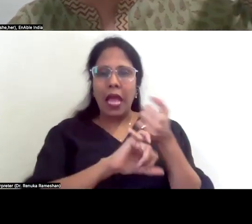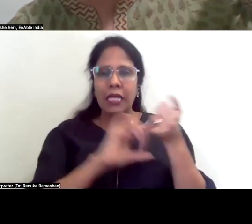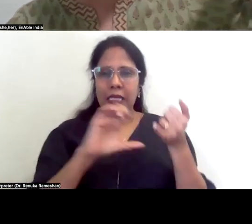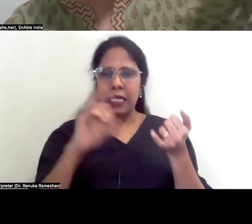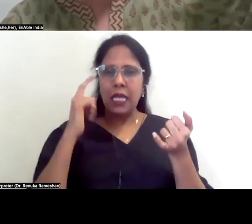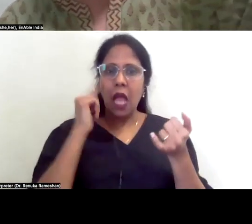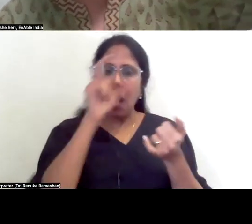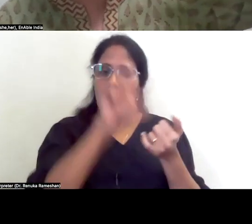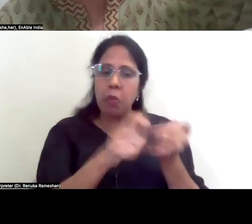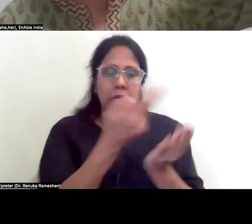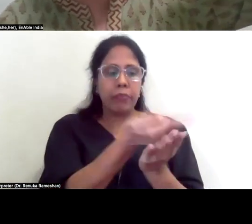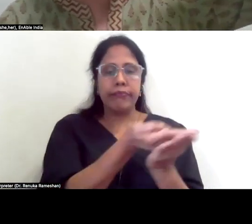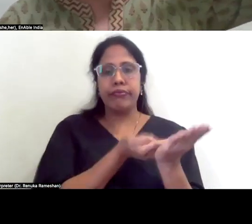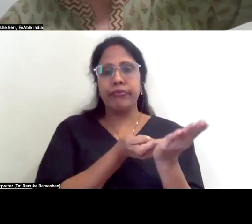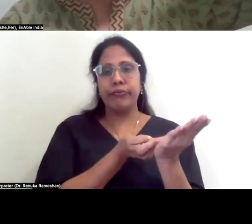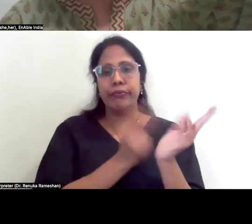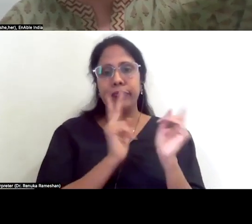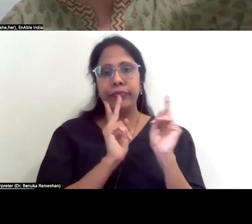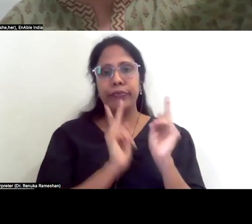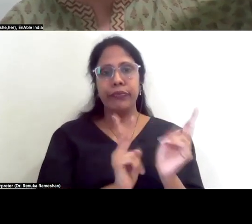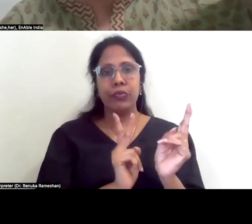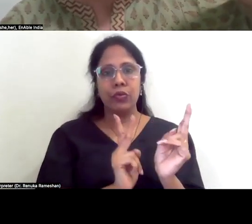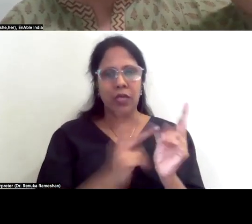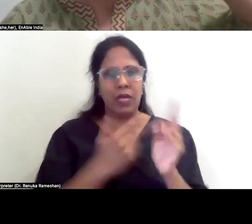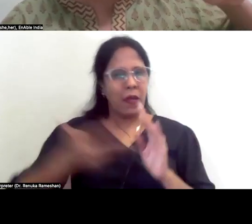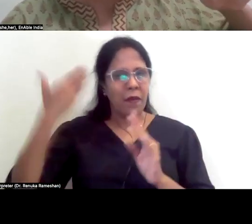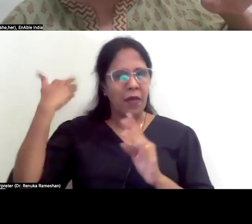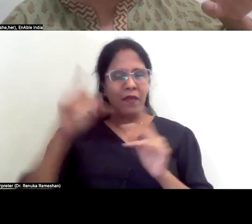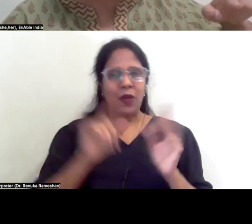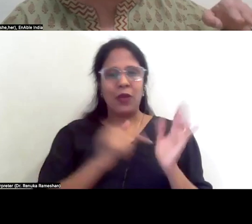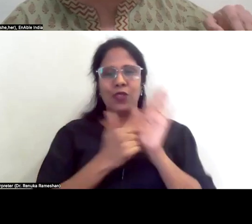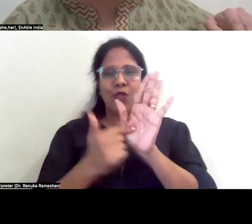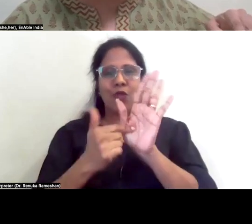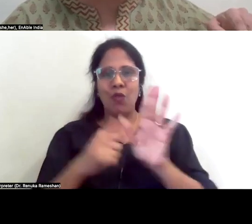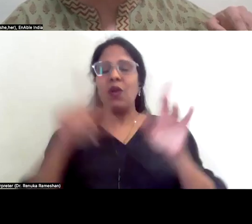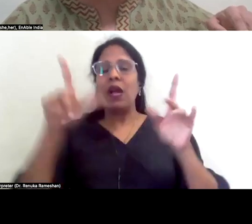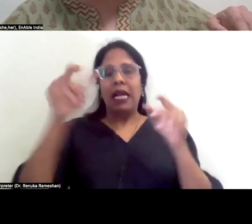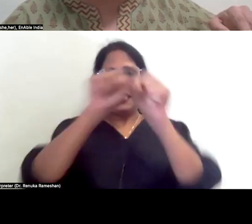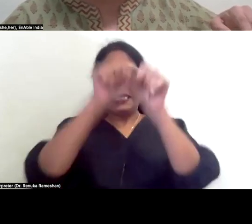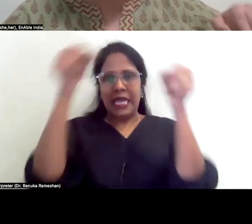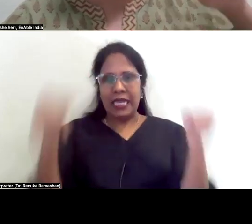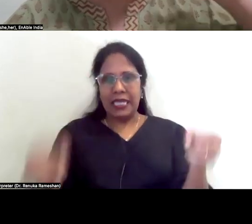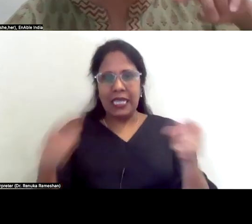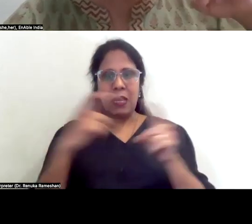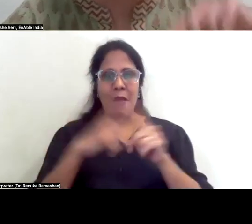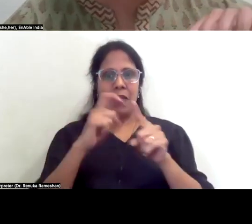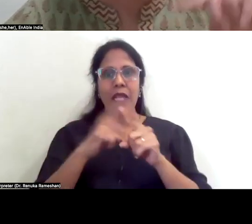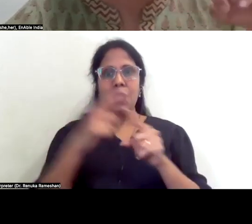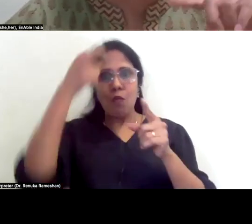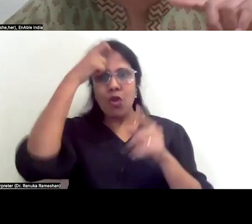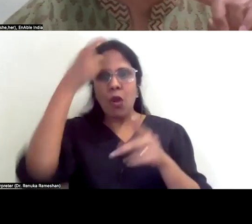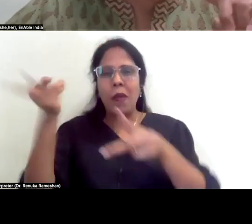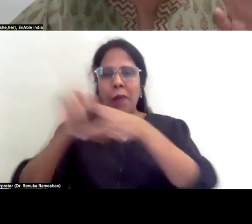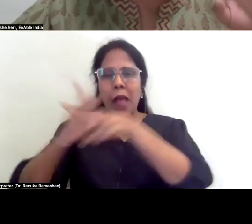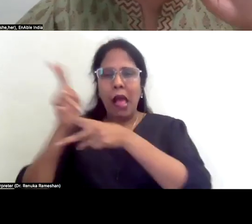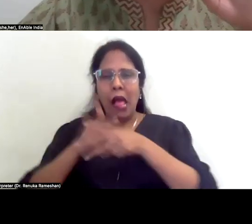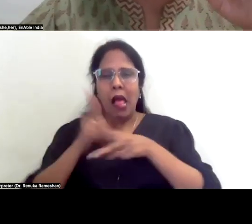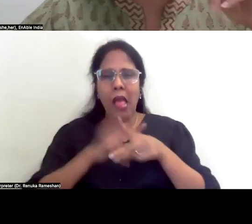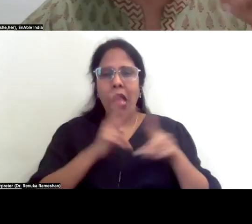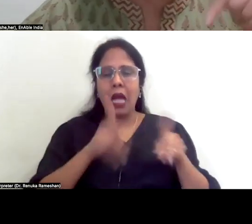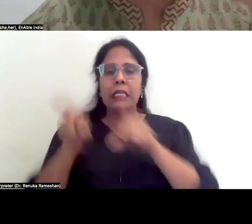in the earlier slide, I showed that the structures and the problem patterns were creating the mental model. But now we realize,